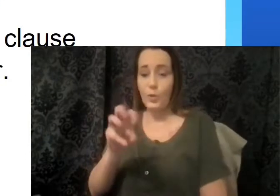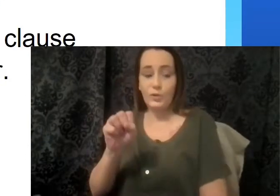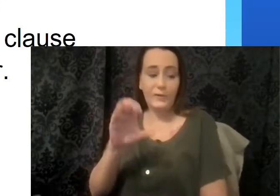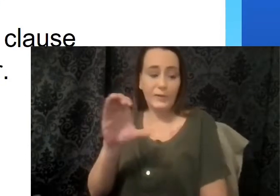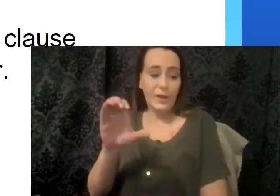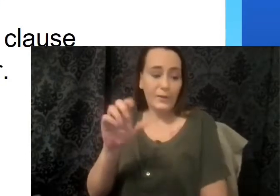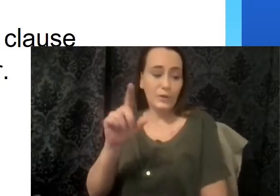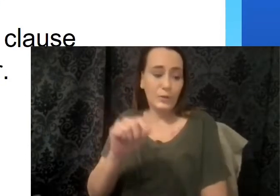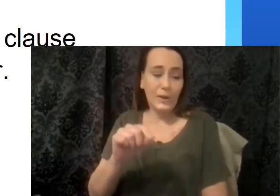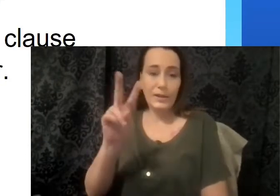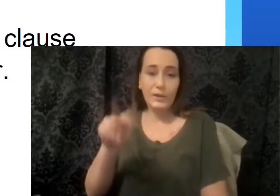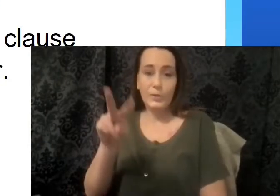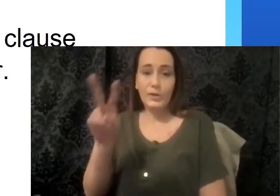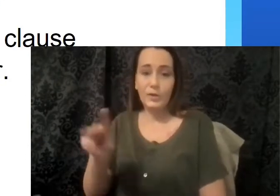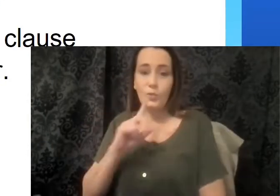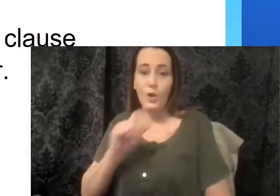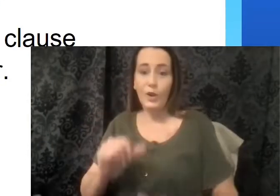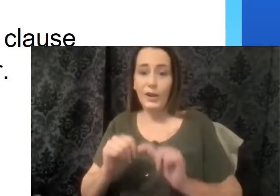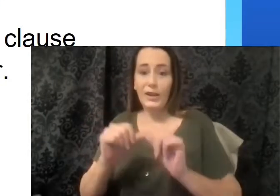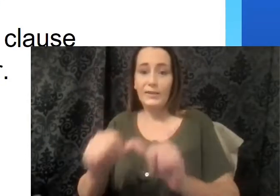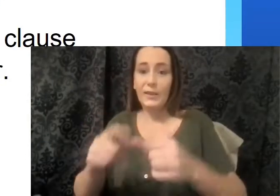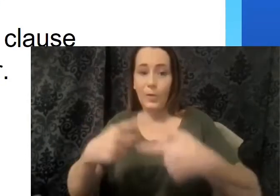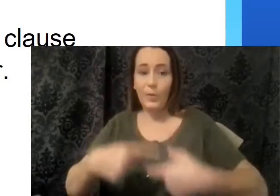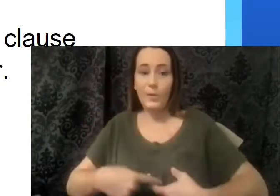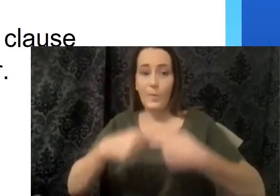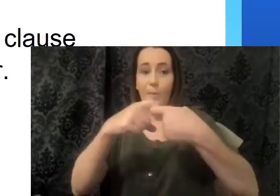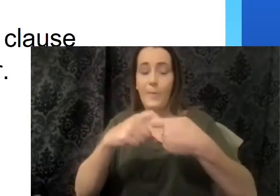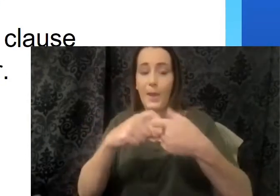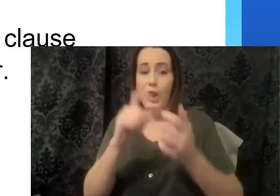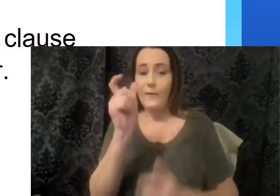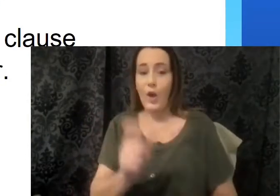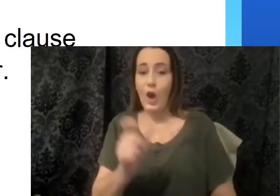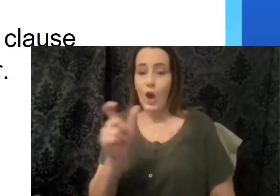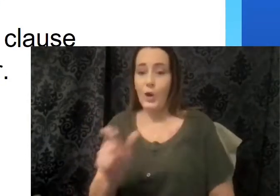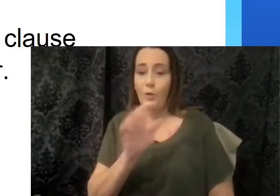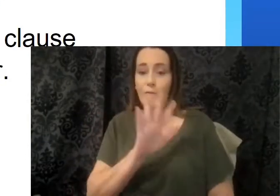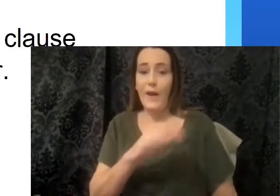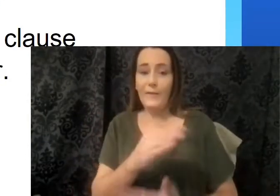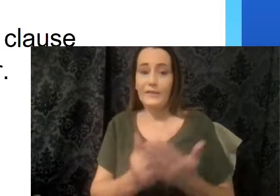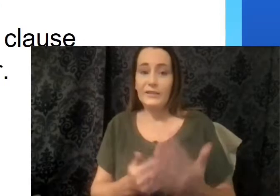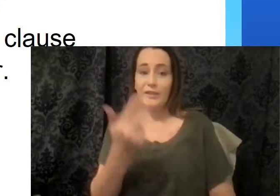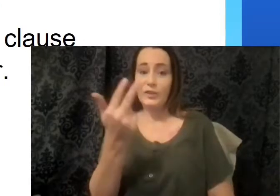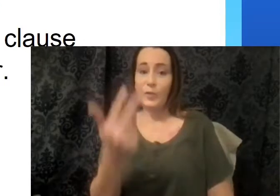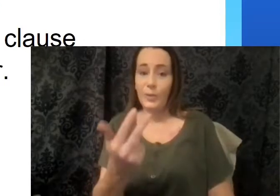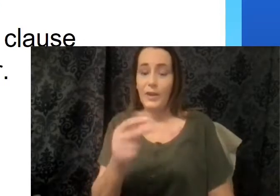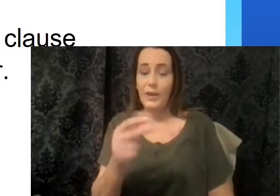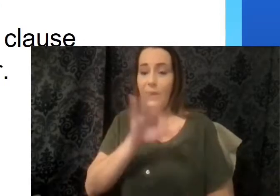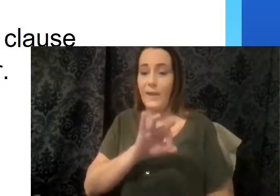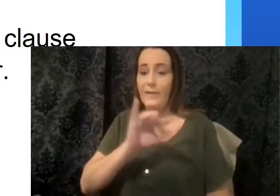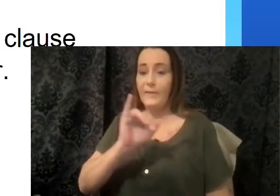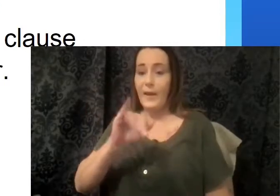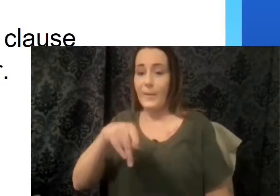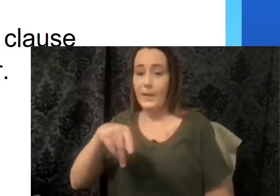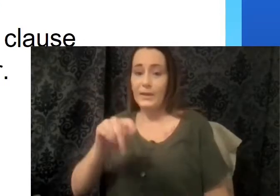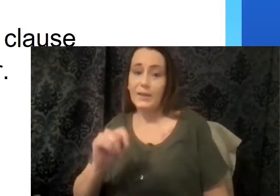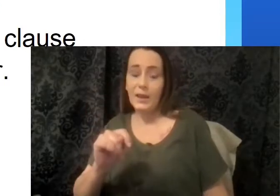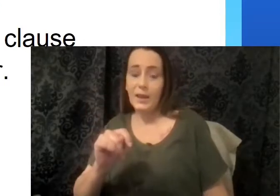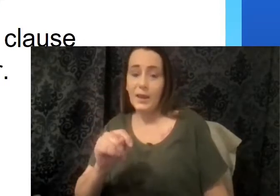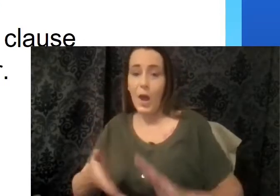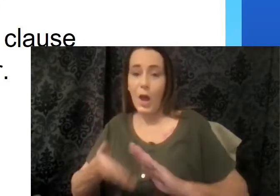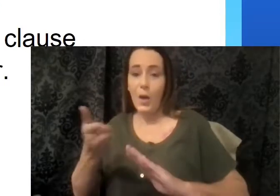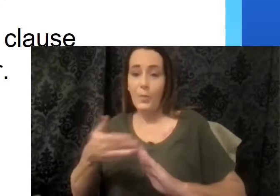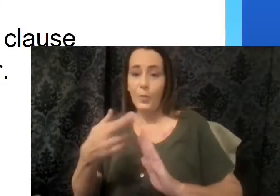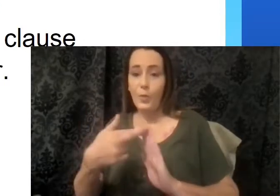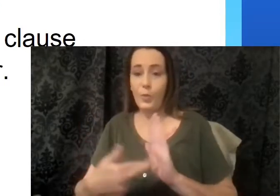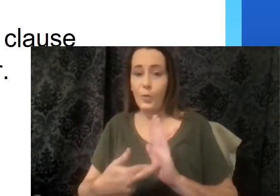are continuing the suspension of Article 5, Section 3 of the FIPT operational rules while we make a decision